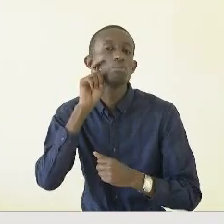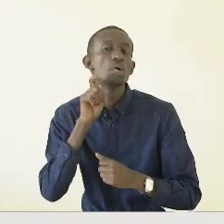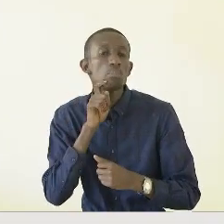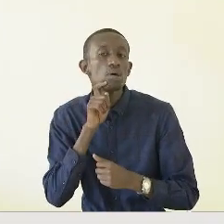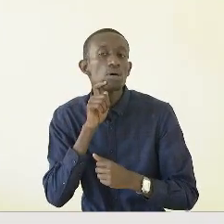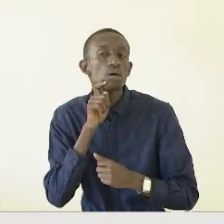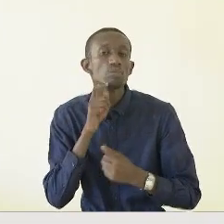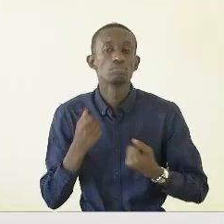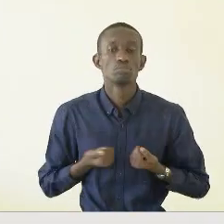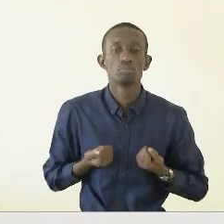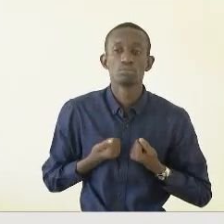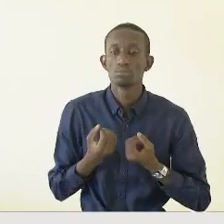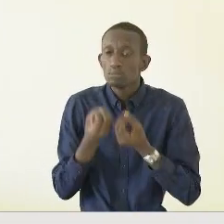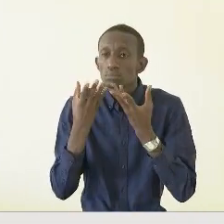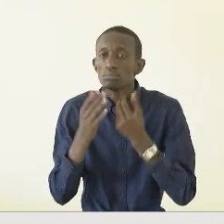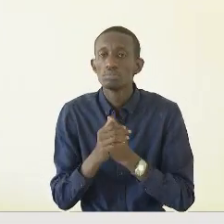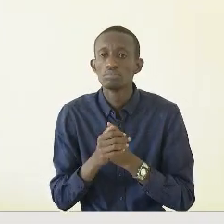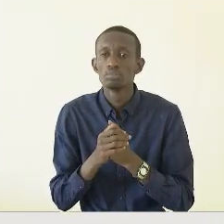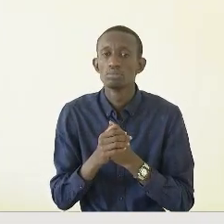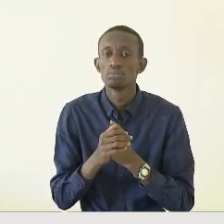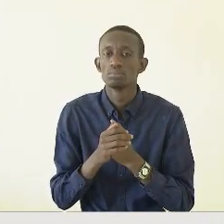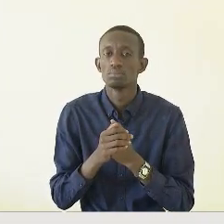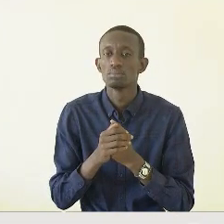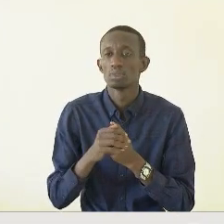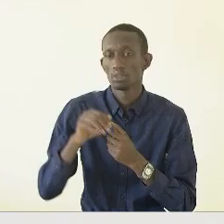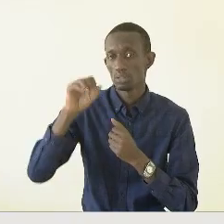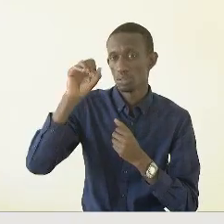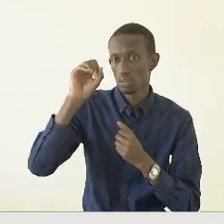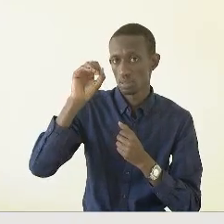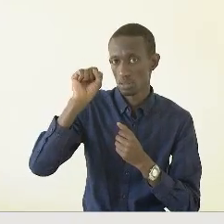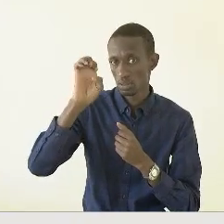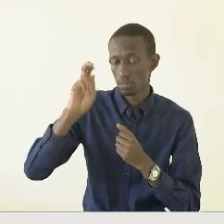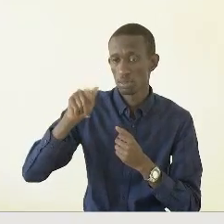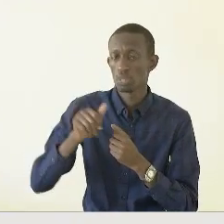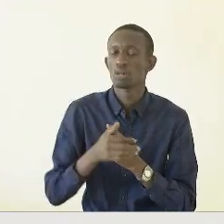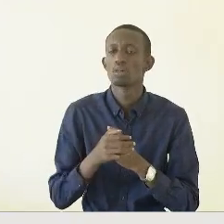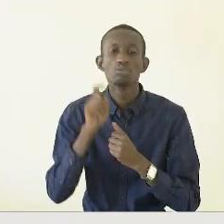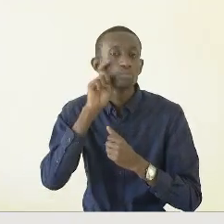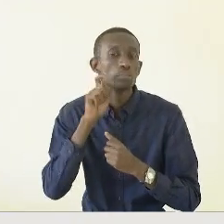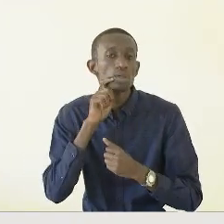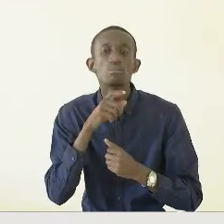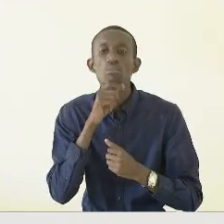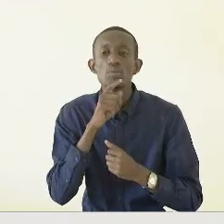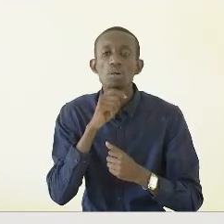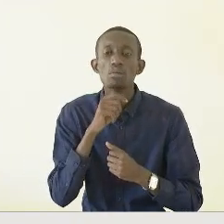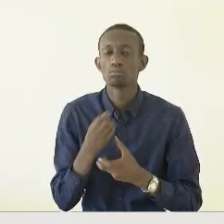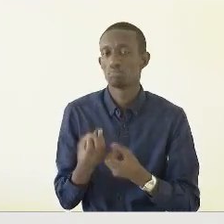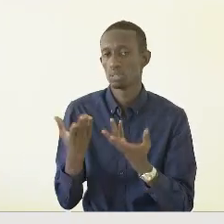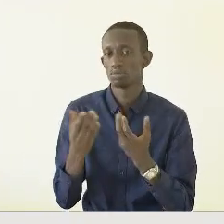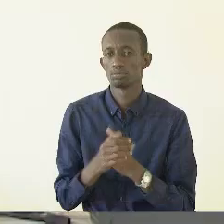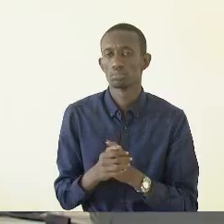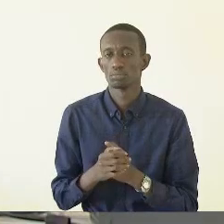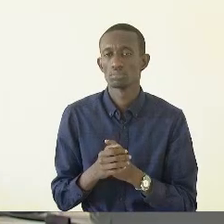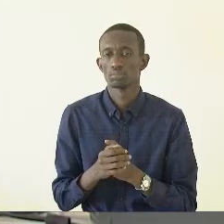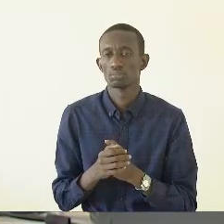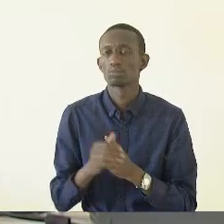of the flower. And then the flower, which has got both male and female reproductive organs, we